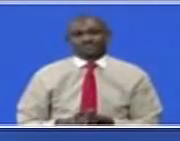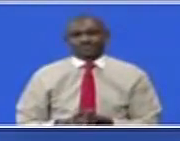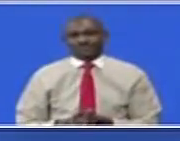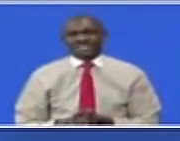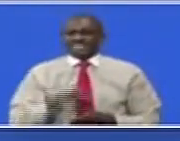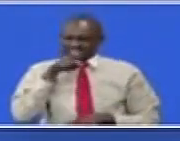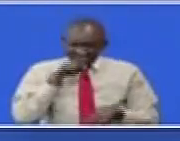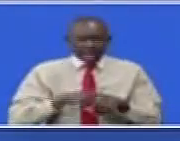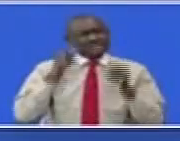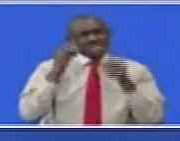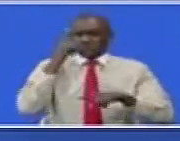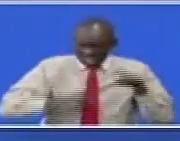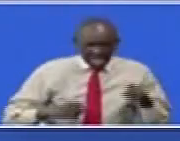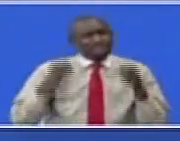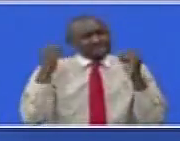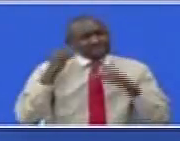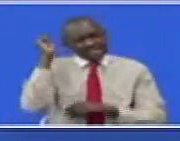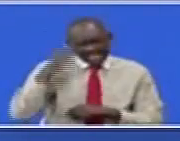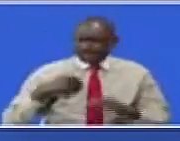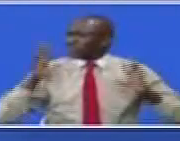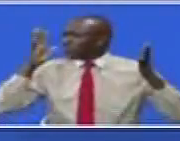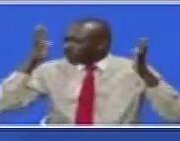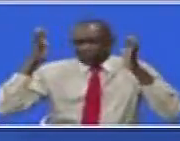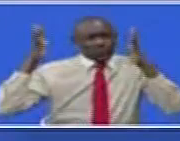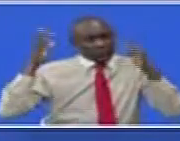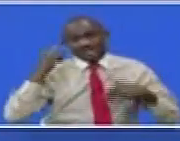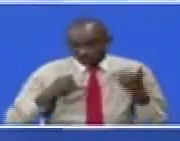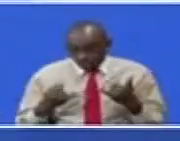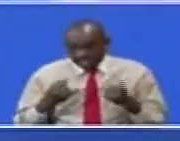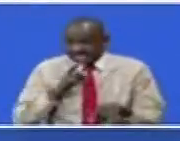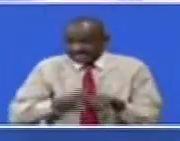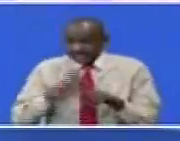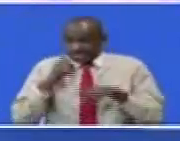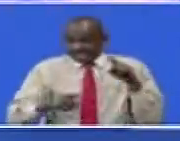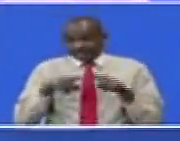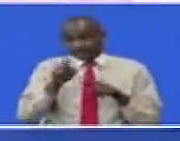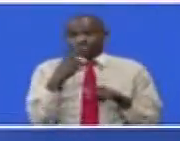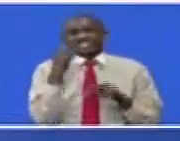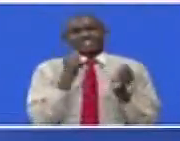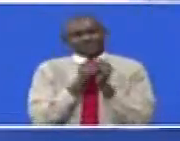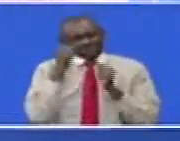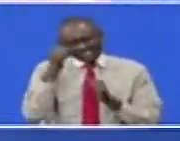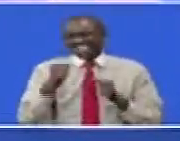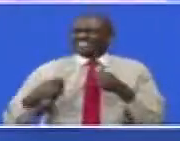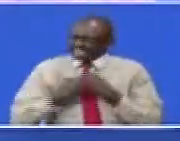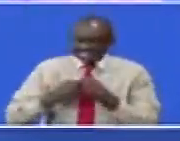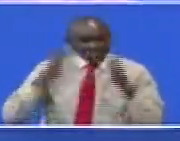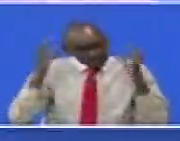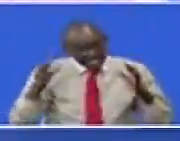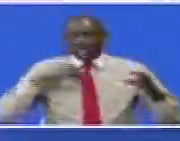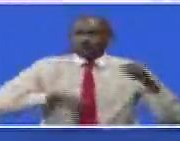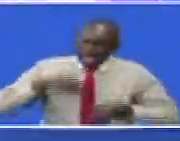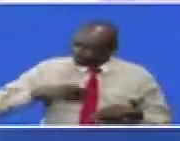The dawn of a new year saw many Kenyans celebrate in the country after a year that had seen hard economic times and